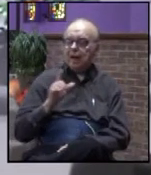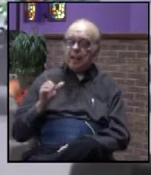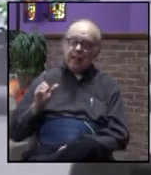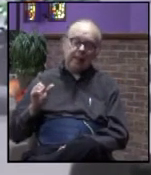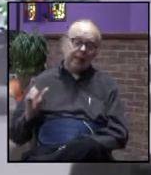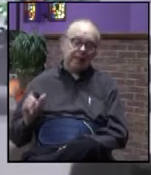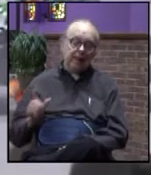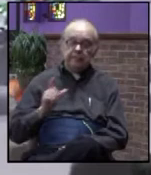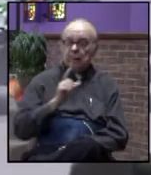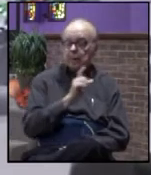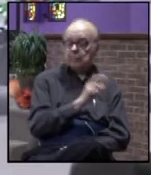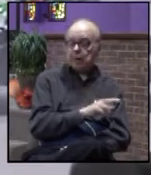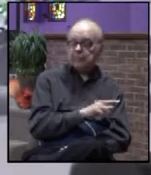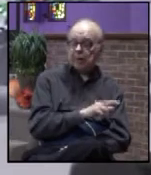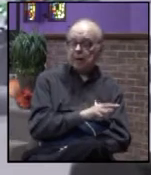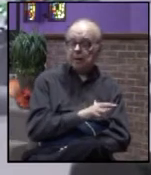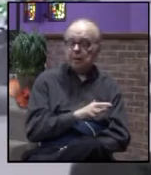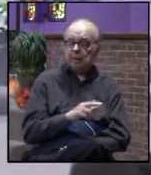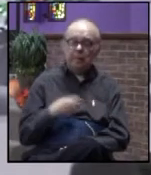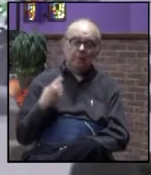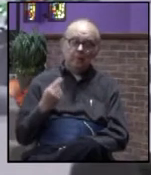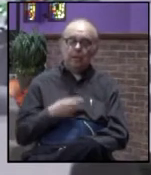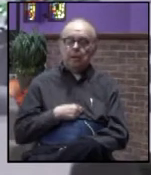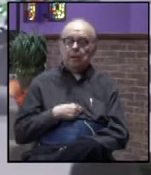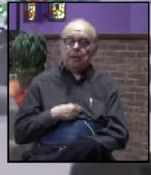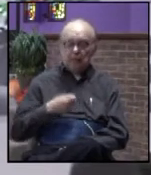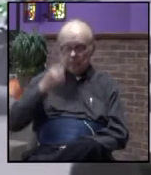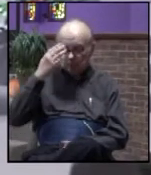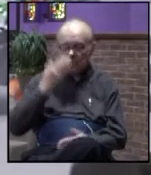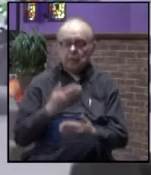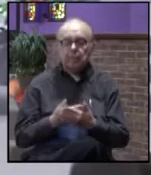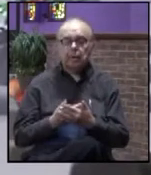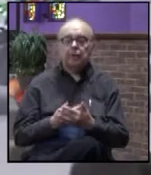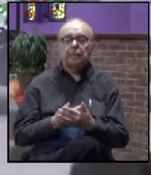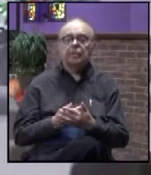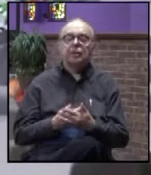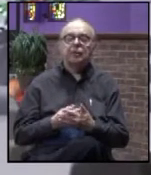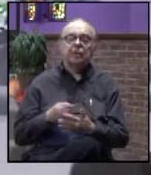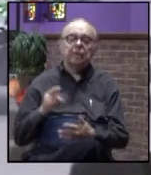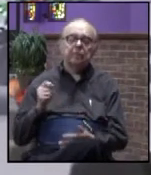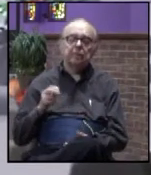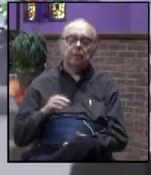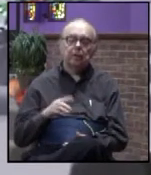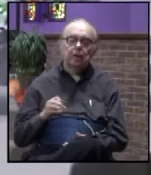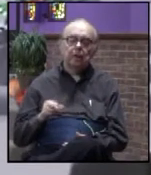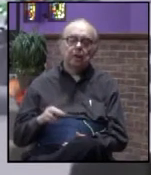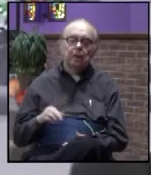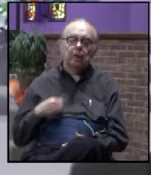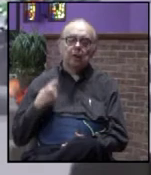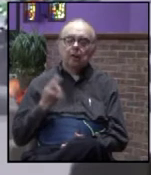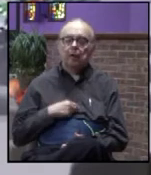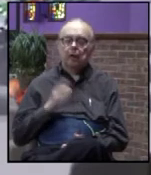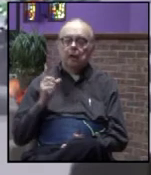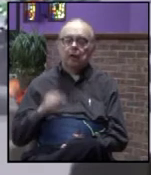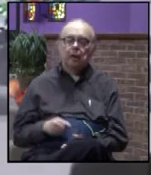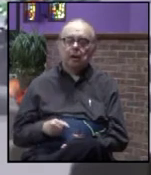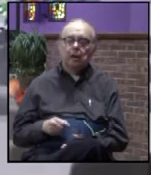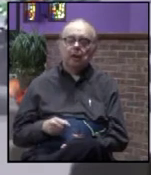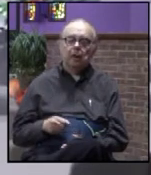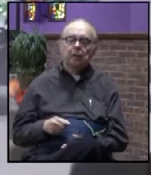side. And we are the sons of thunder. And we should get the